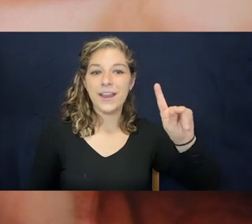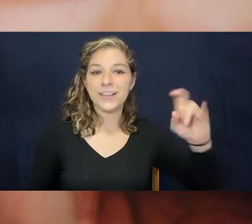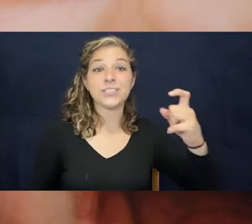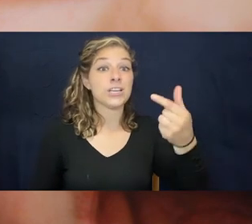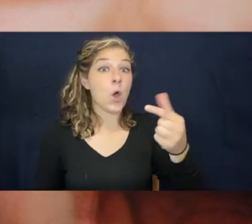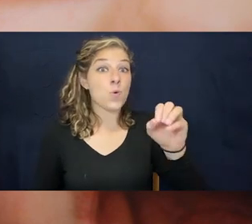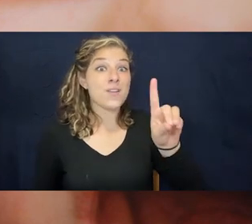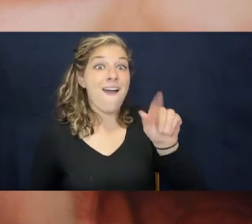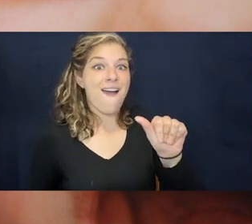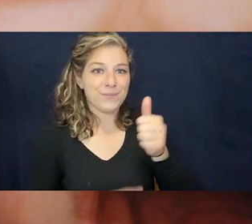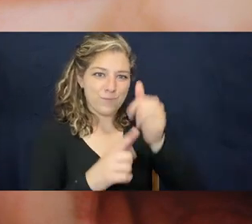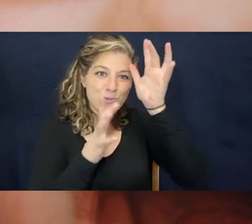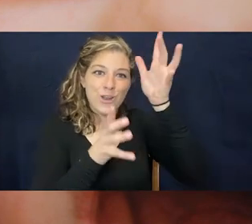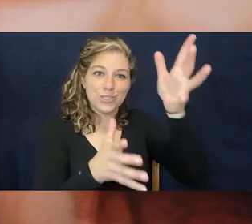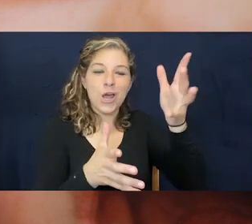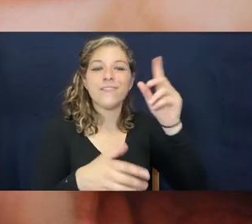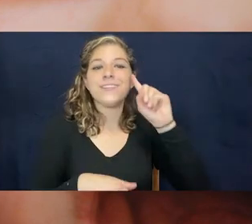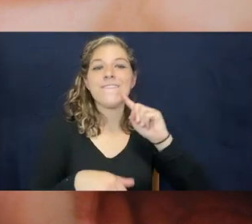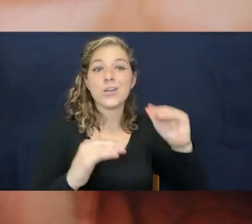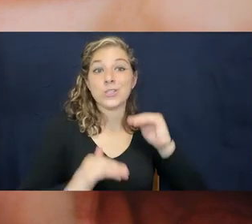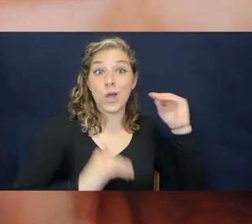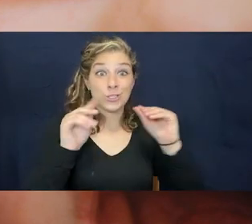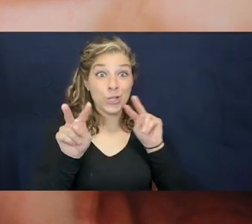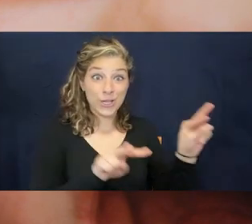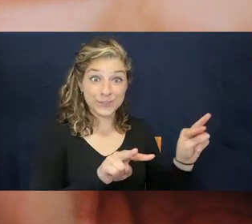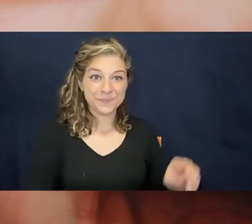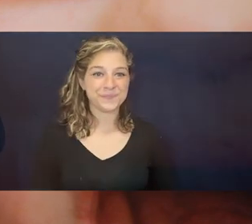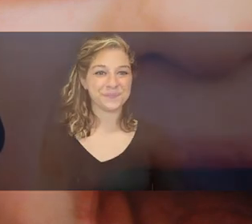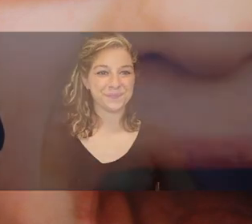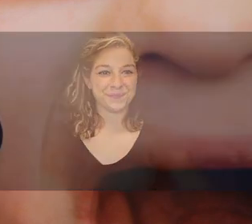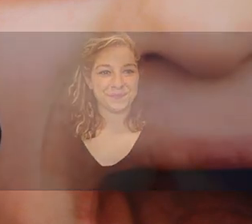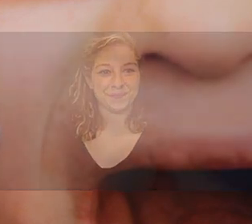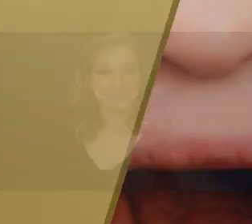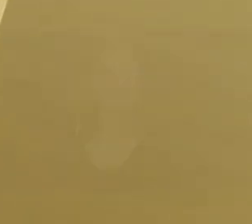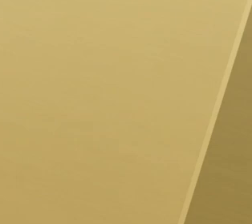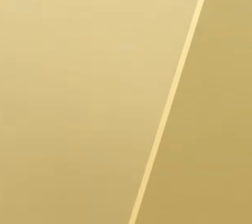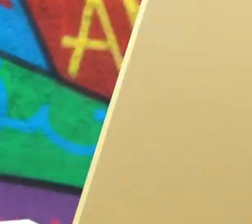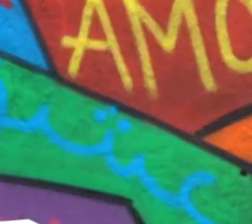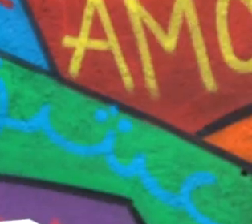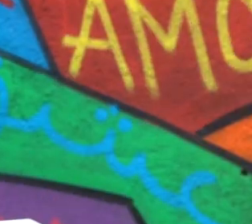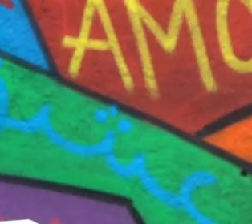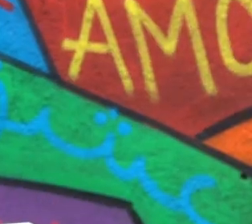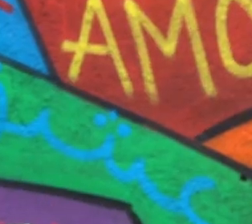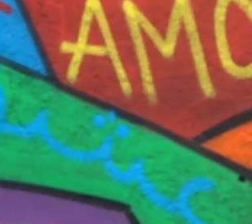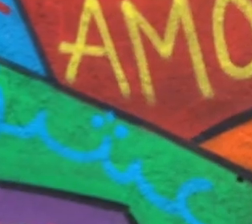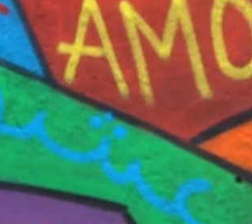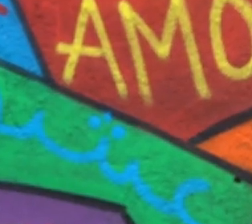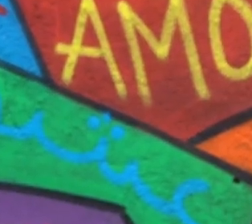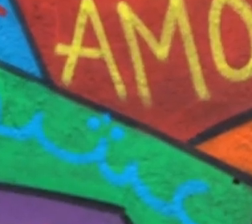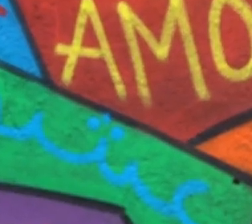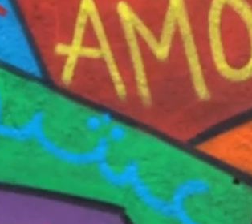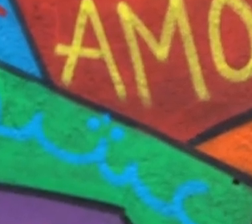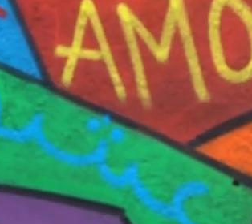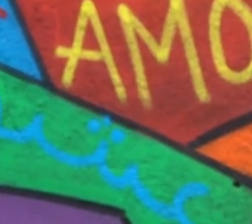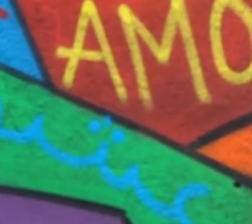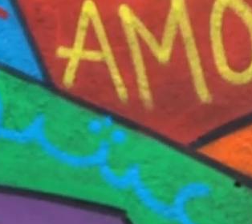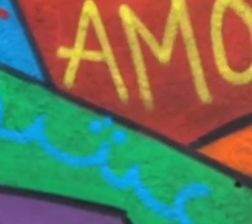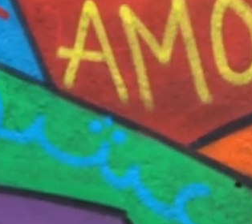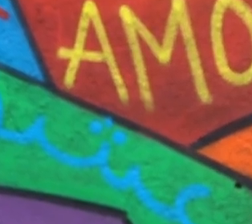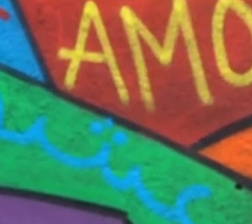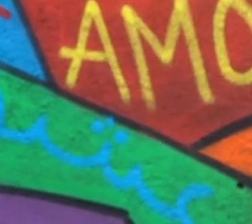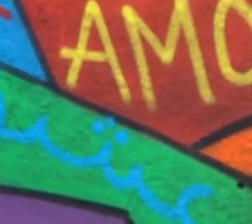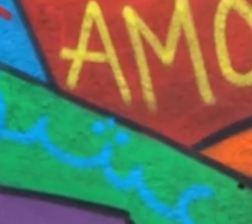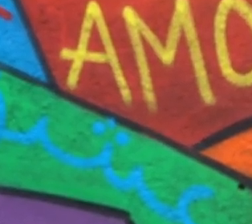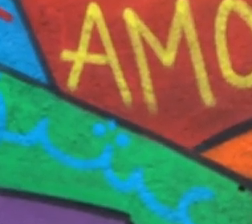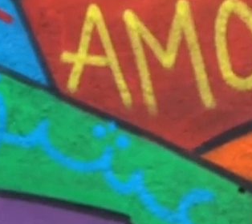Maddox, Goda, grandchild of deaf adults. Take a look. Hi, everybody. Brandon